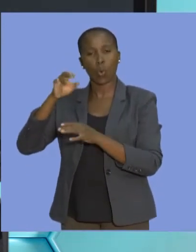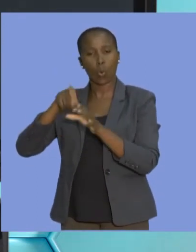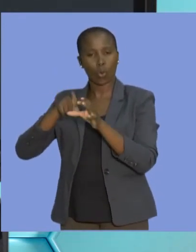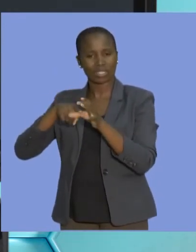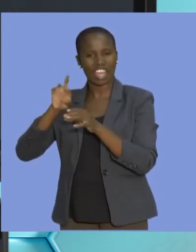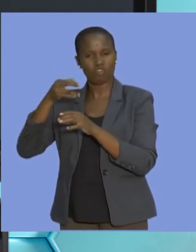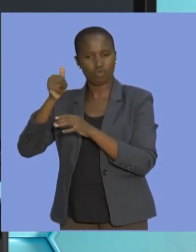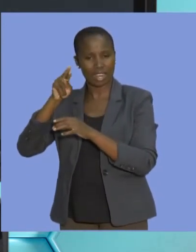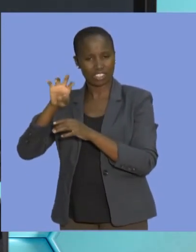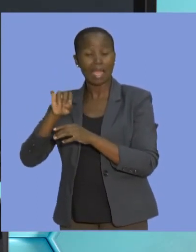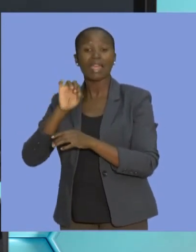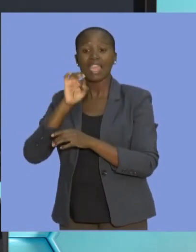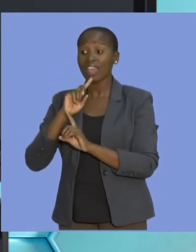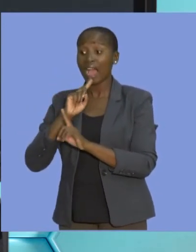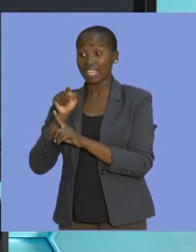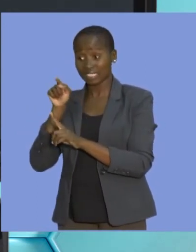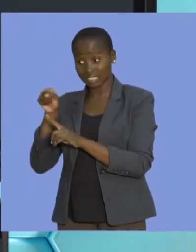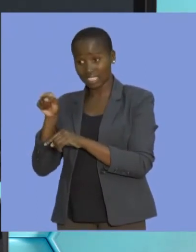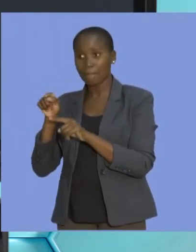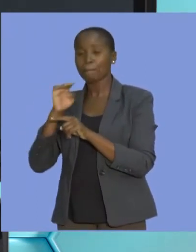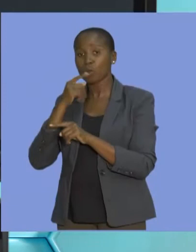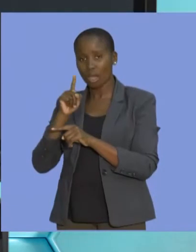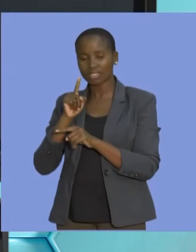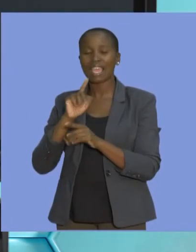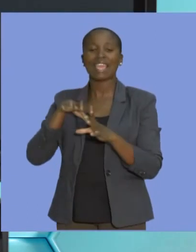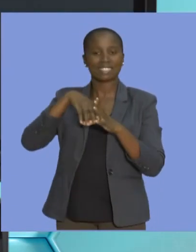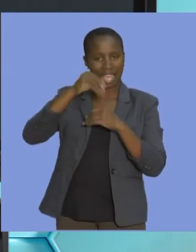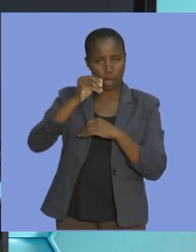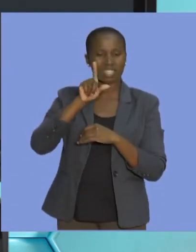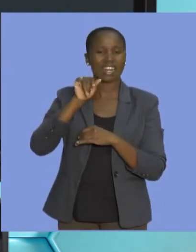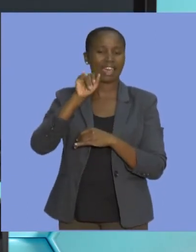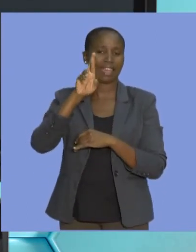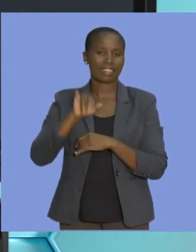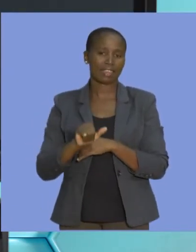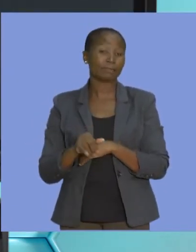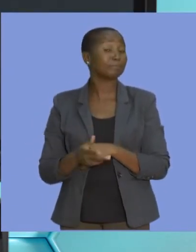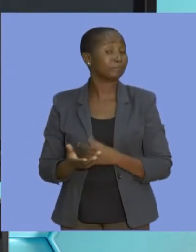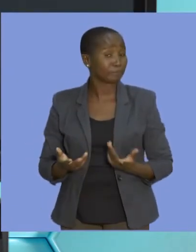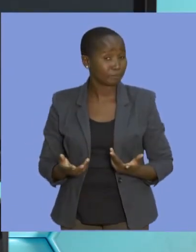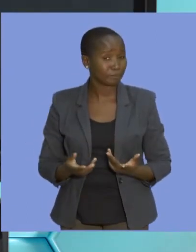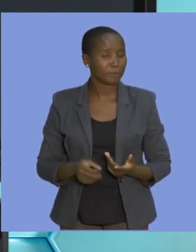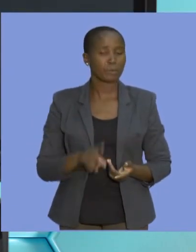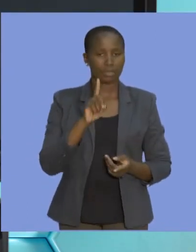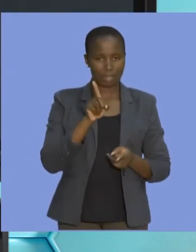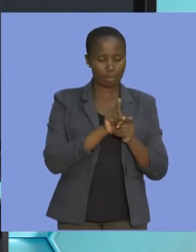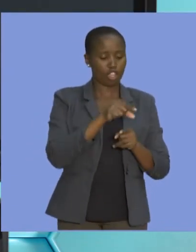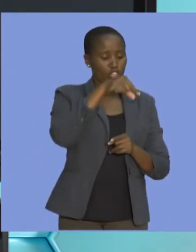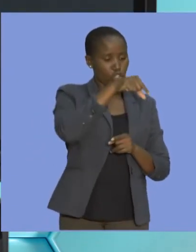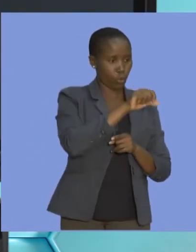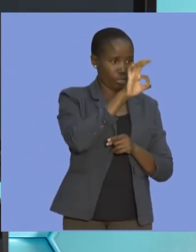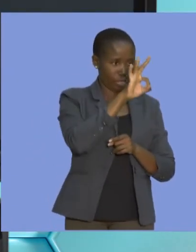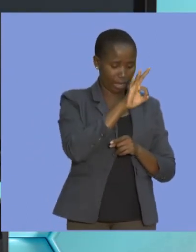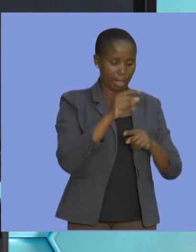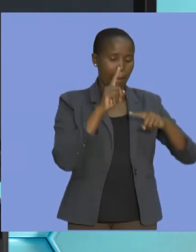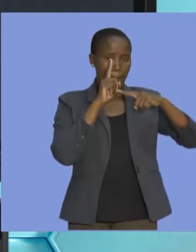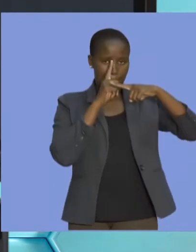less than that, it's an outlier. A value larger than this, Q3 plus